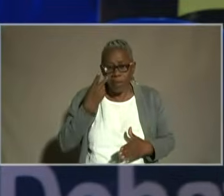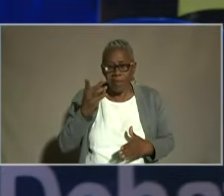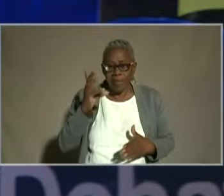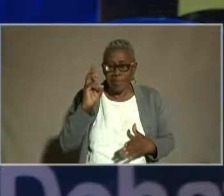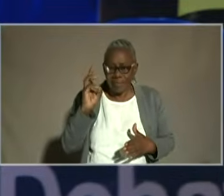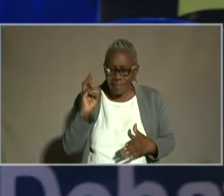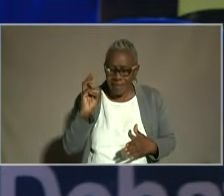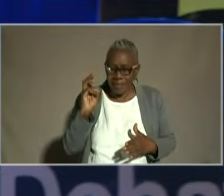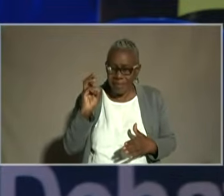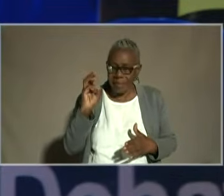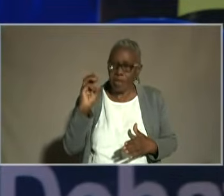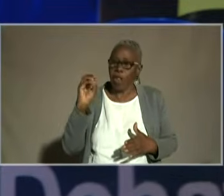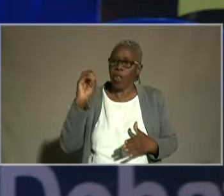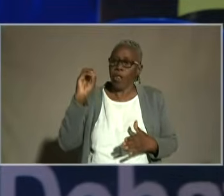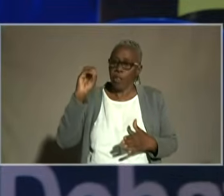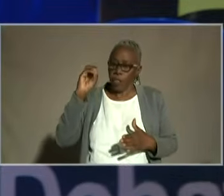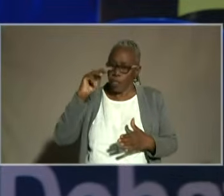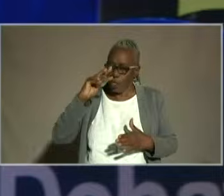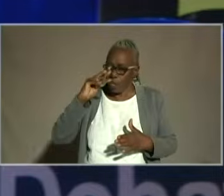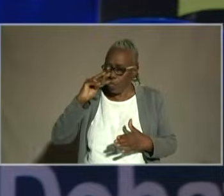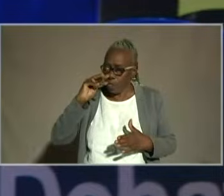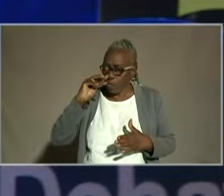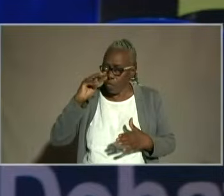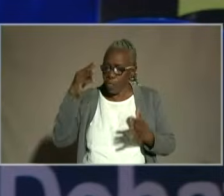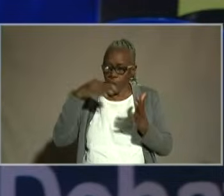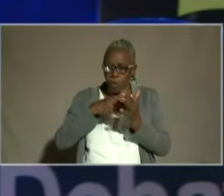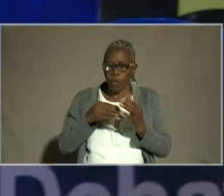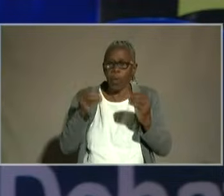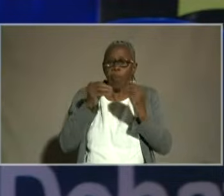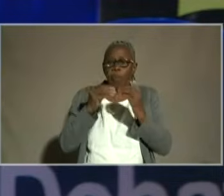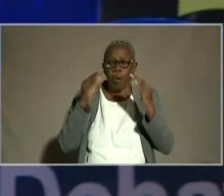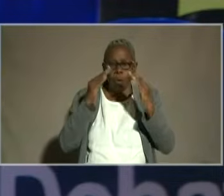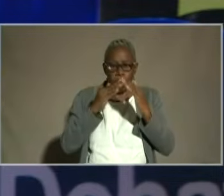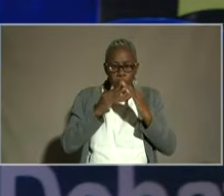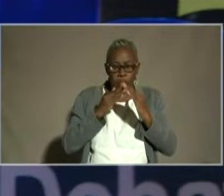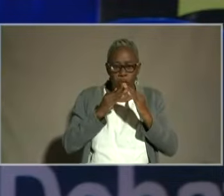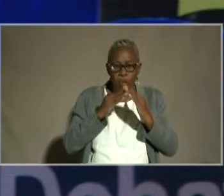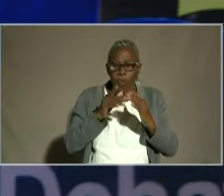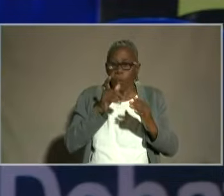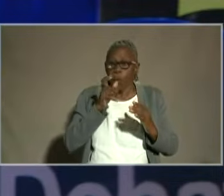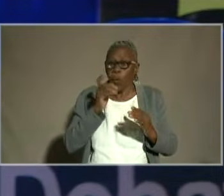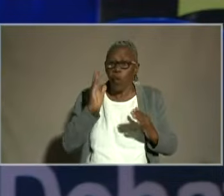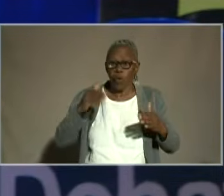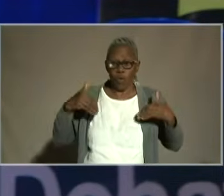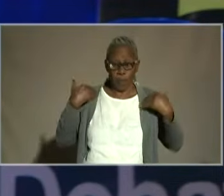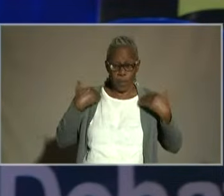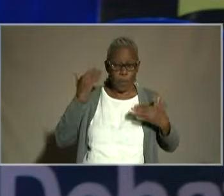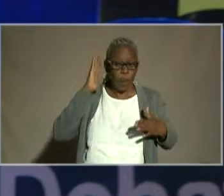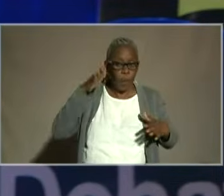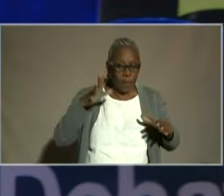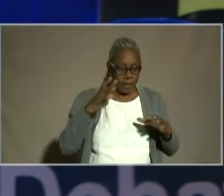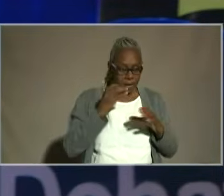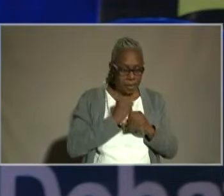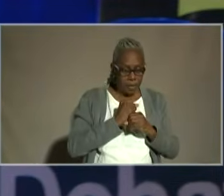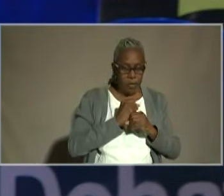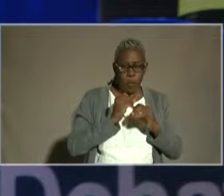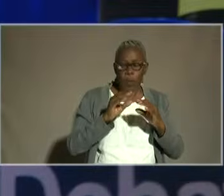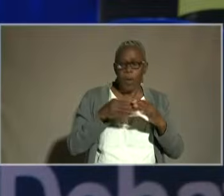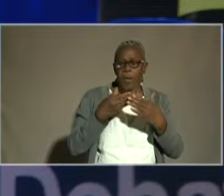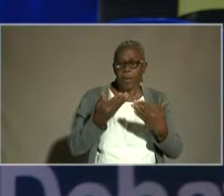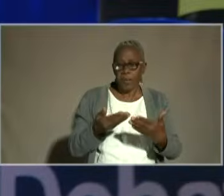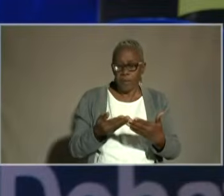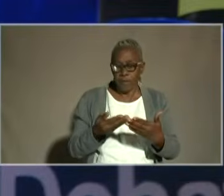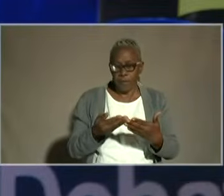brought on the market, with 15% of them dedicated to young people. We will give incentives to developers to build